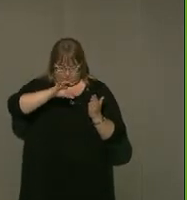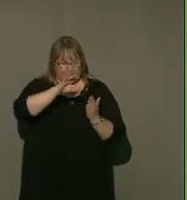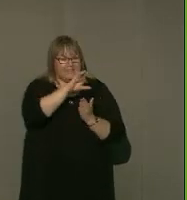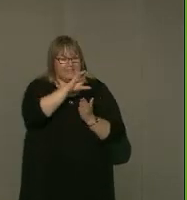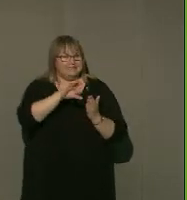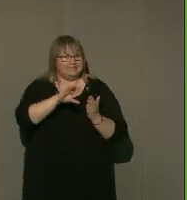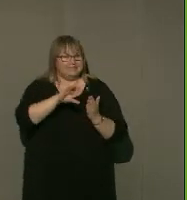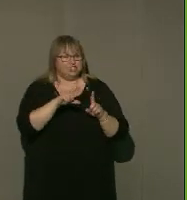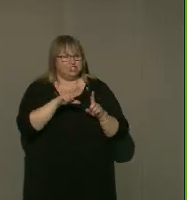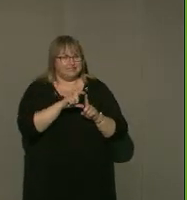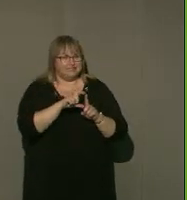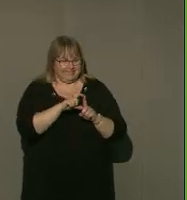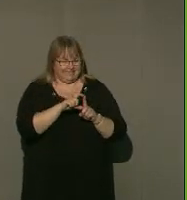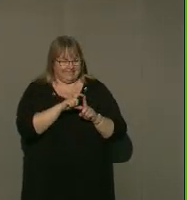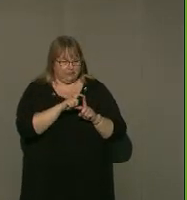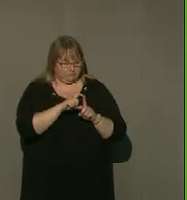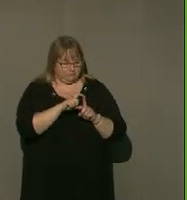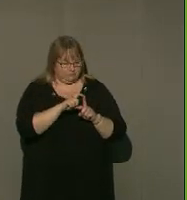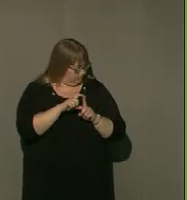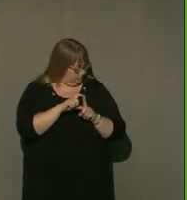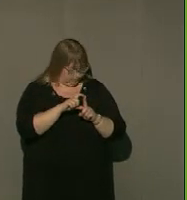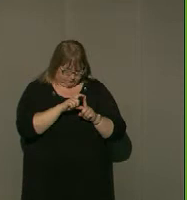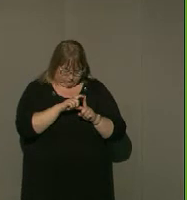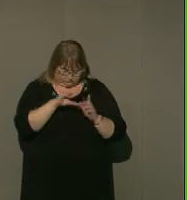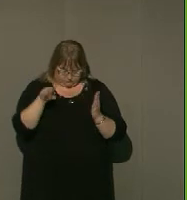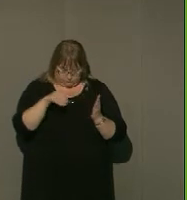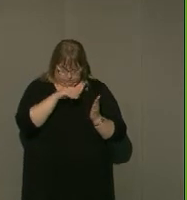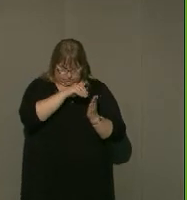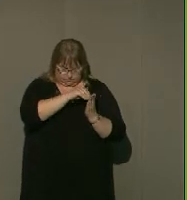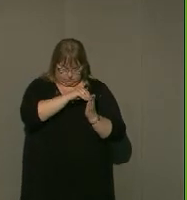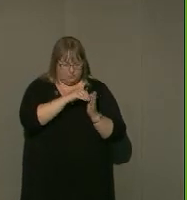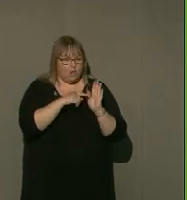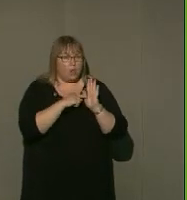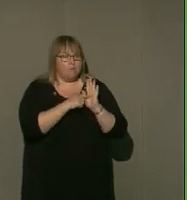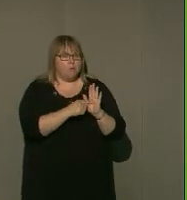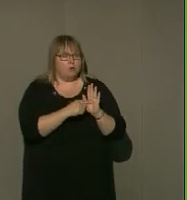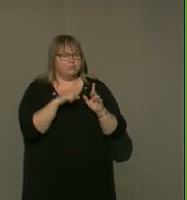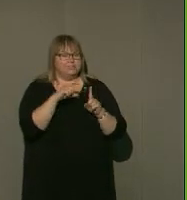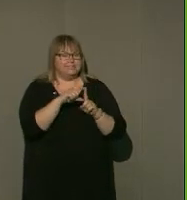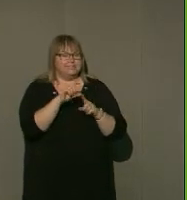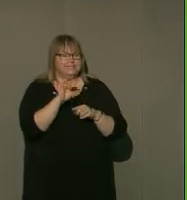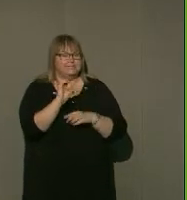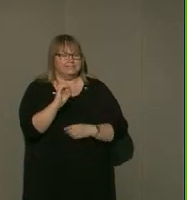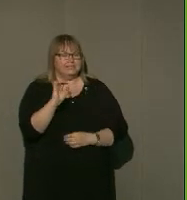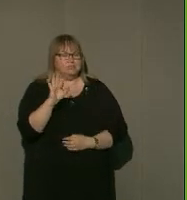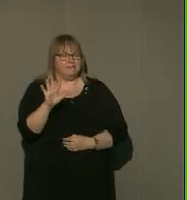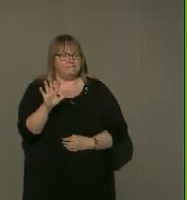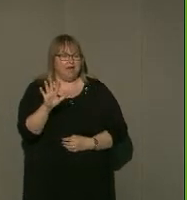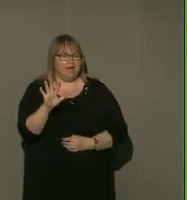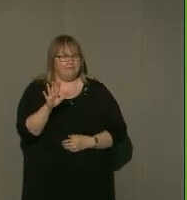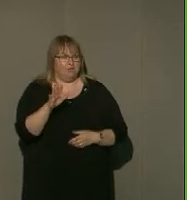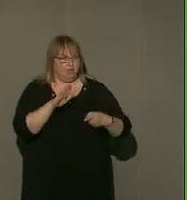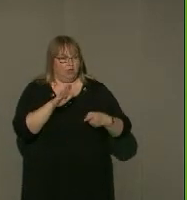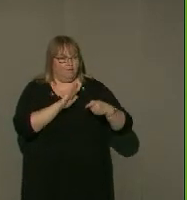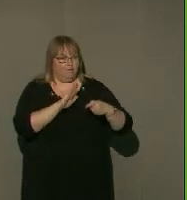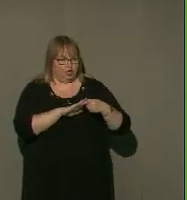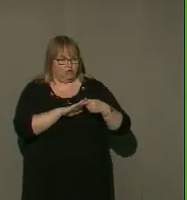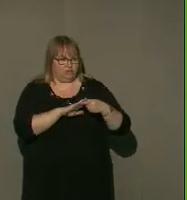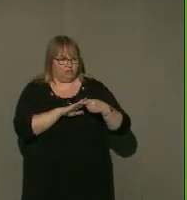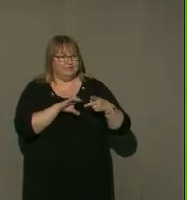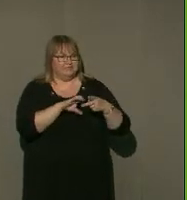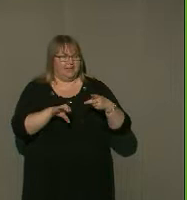D and insert motion D05 will be taken first in section